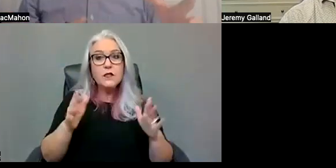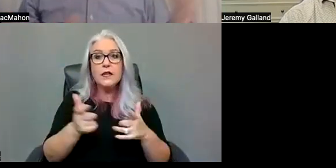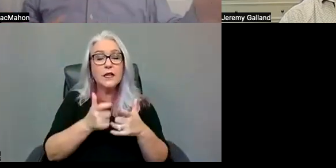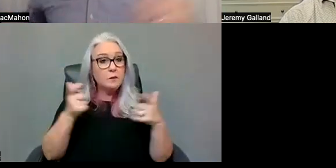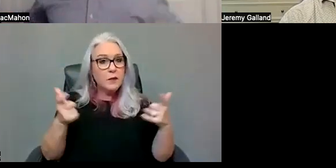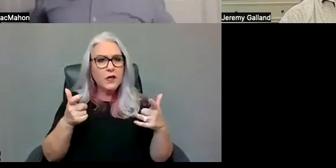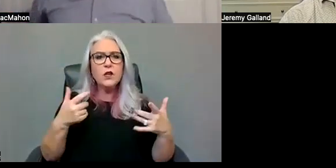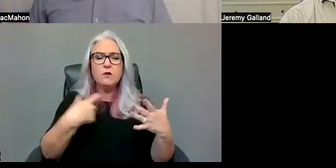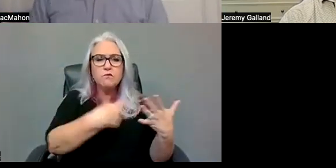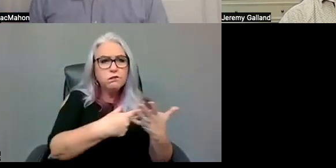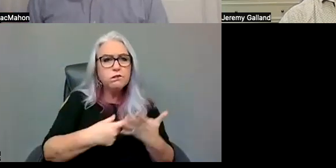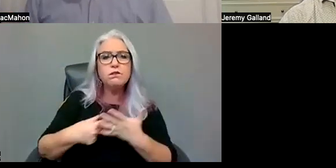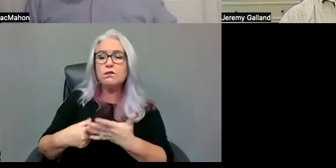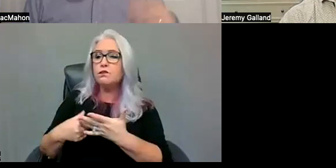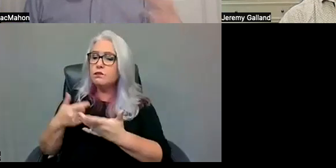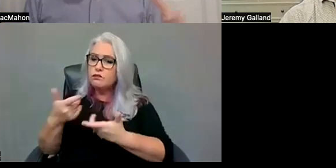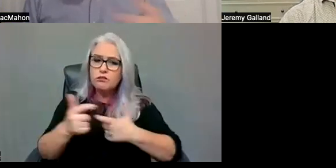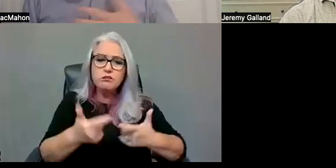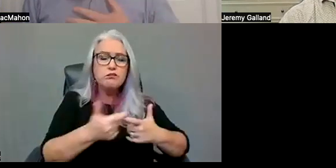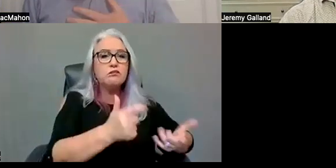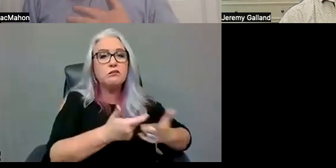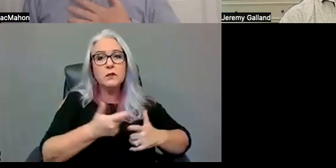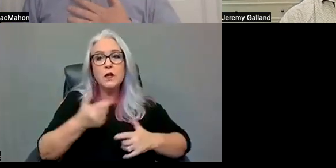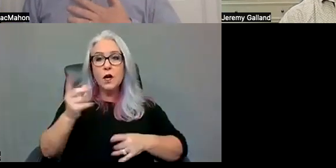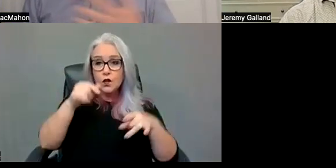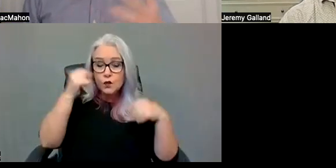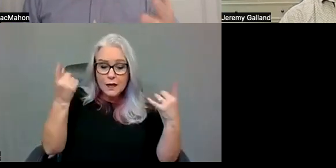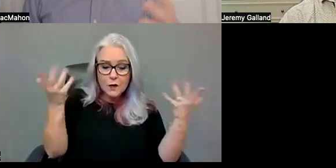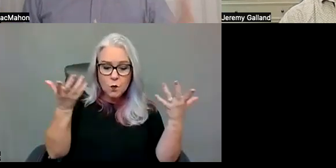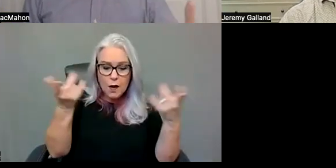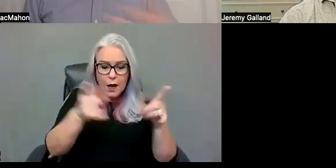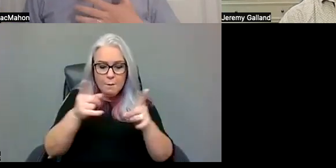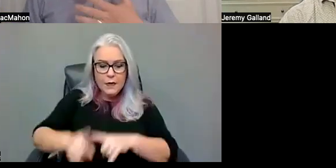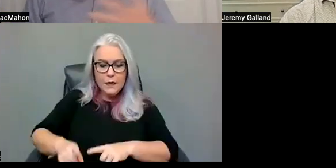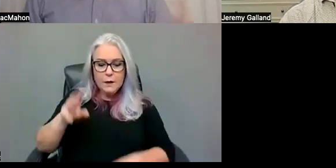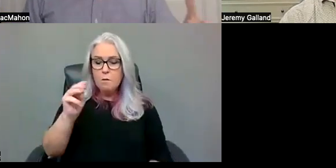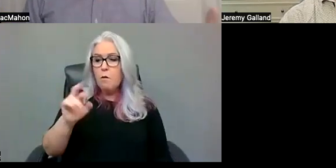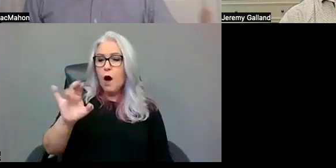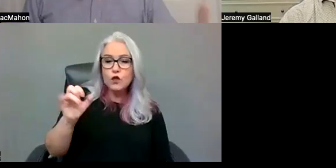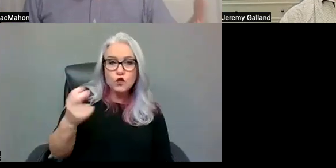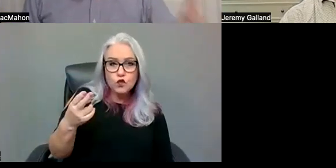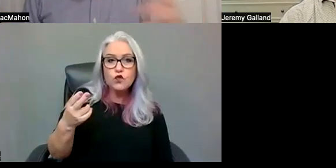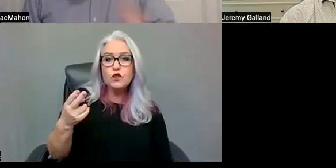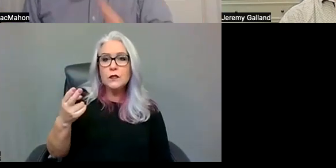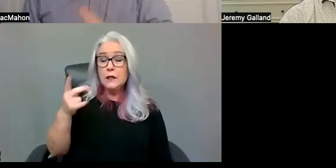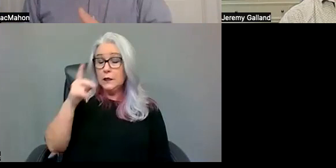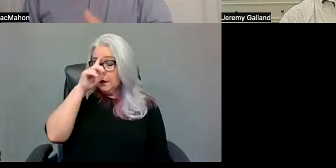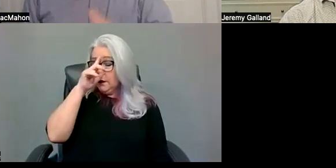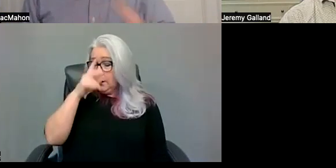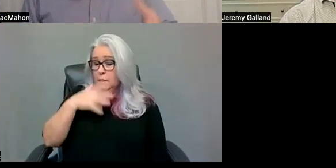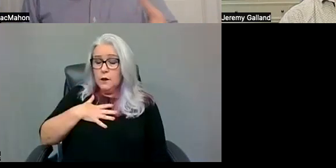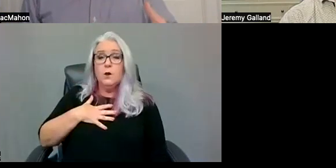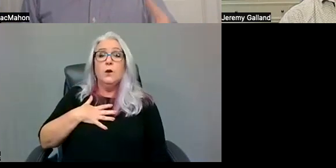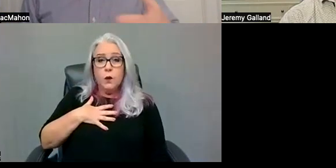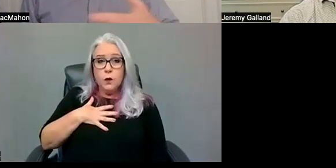You know, reading about what happened in March in the middle school was awful to read, but equally